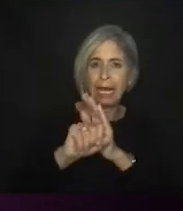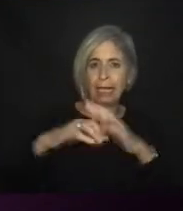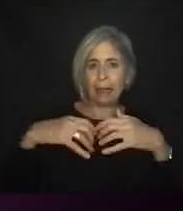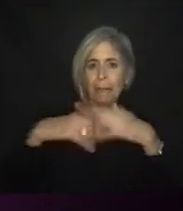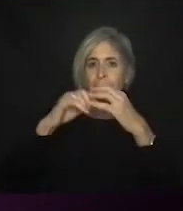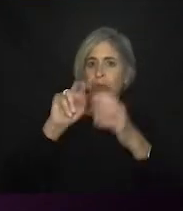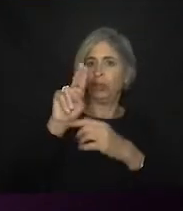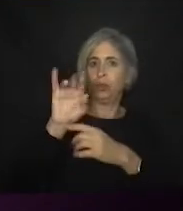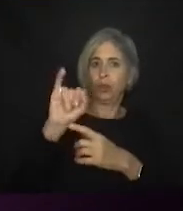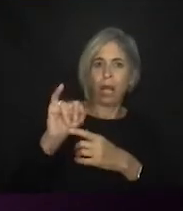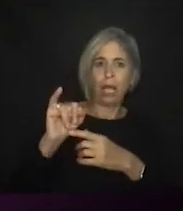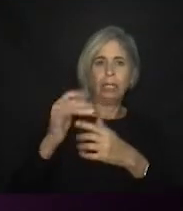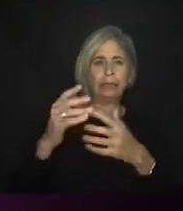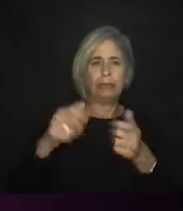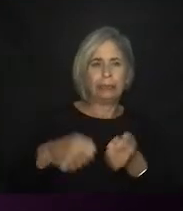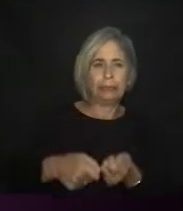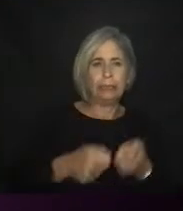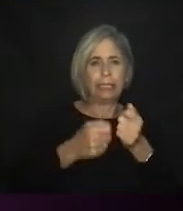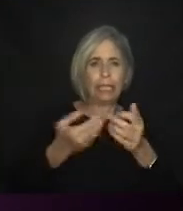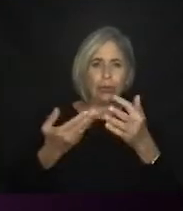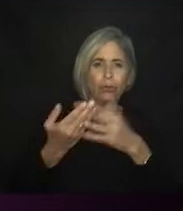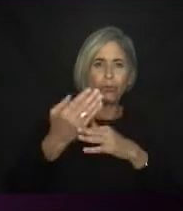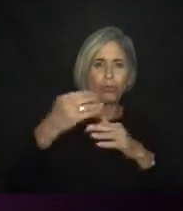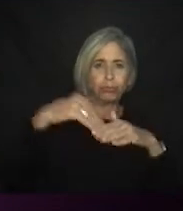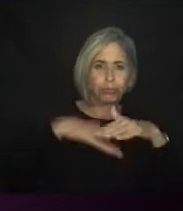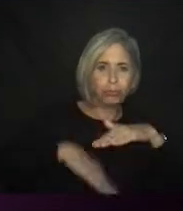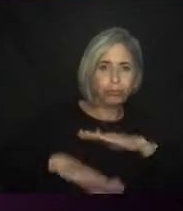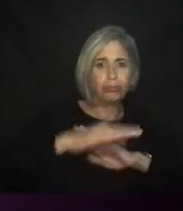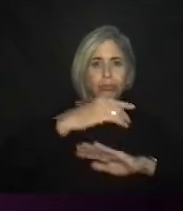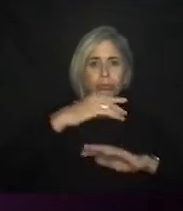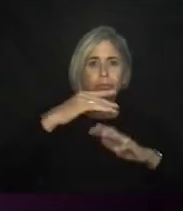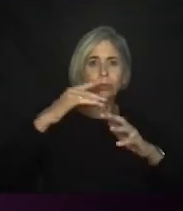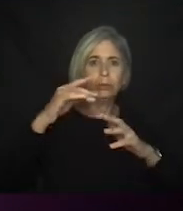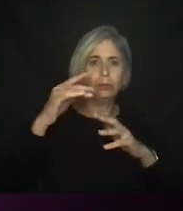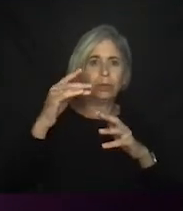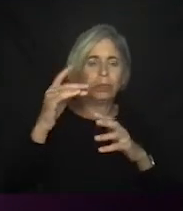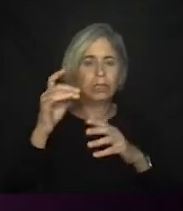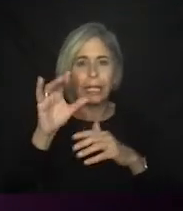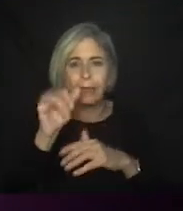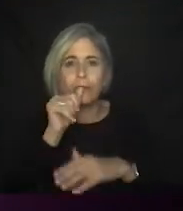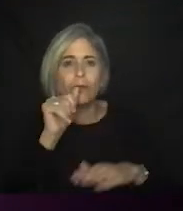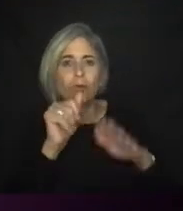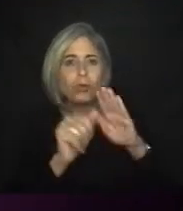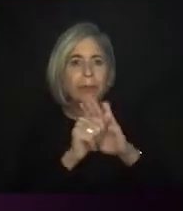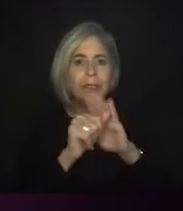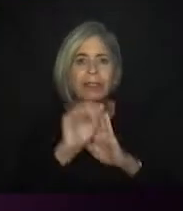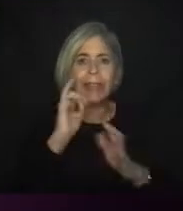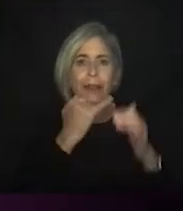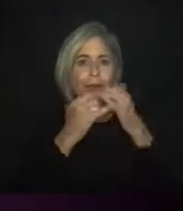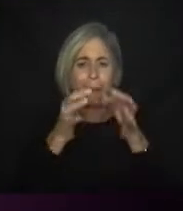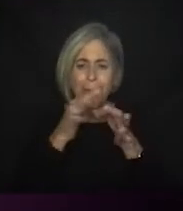through bottomless docs, sometimes deciphering cryptic error messages.